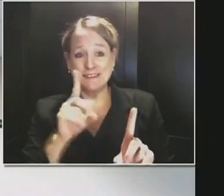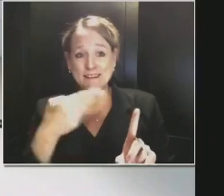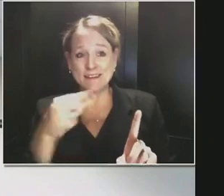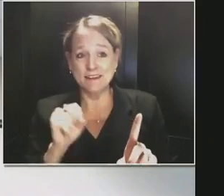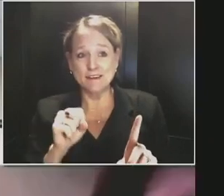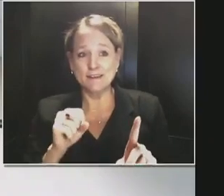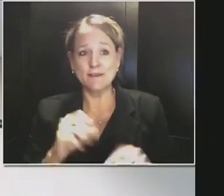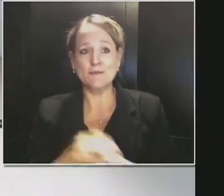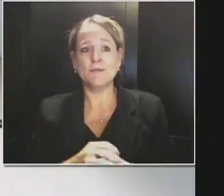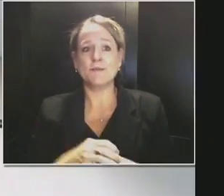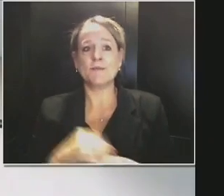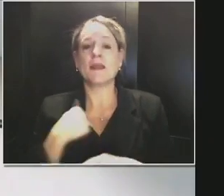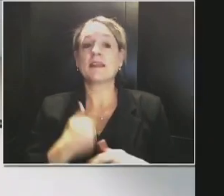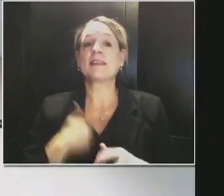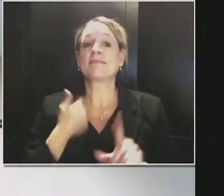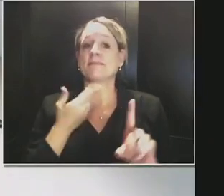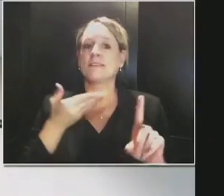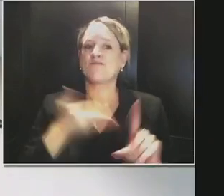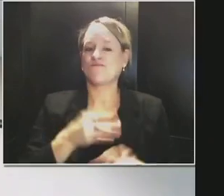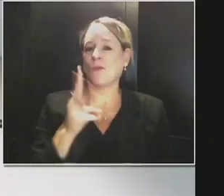So happy to be here and help answer questions.